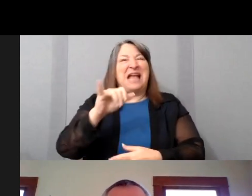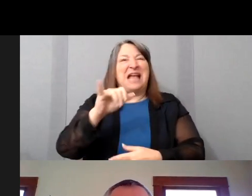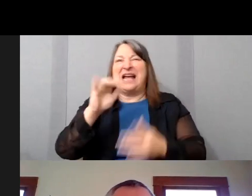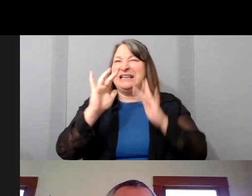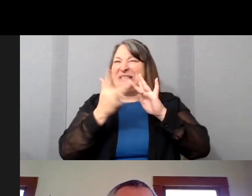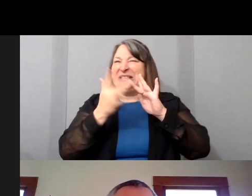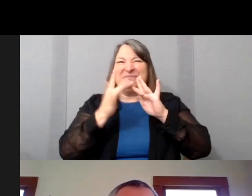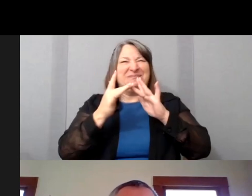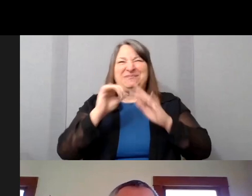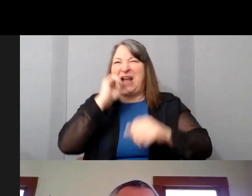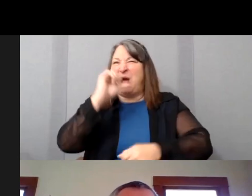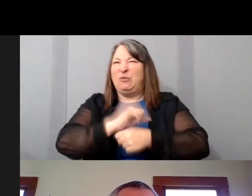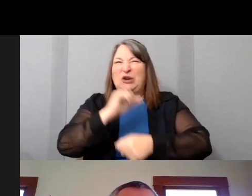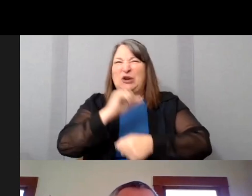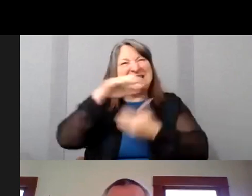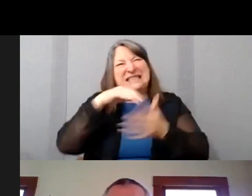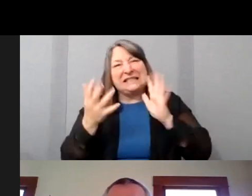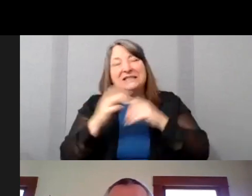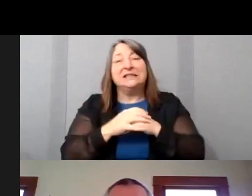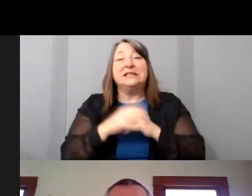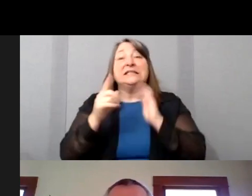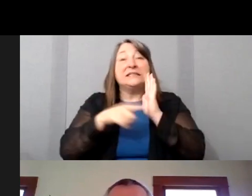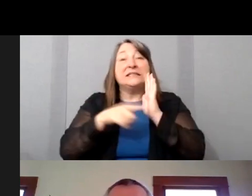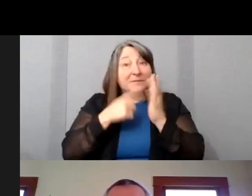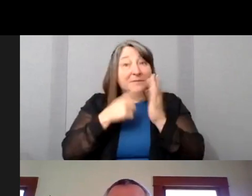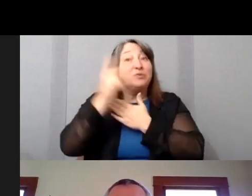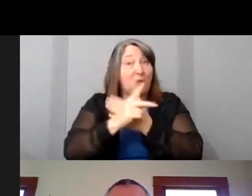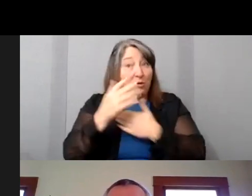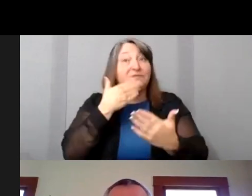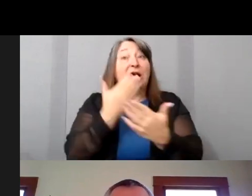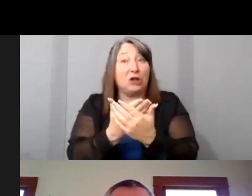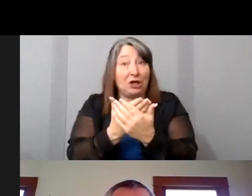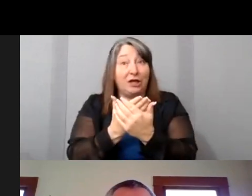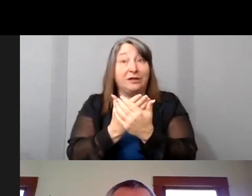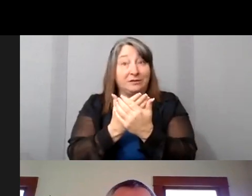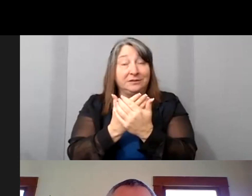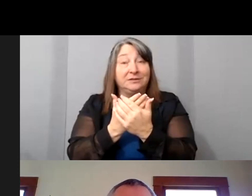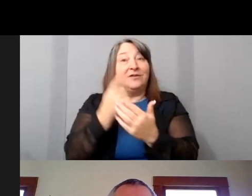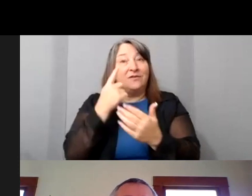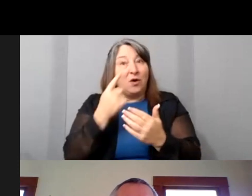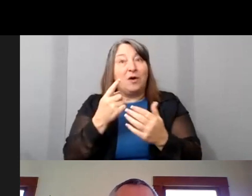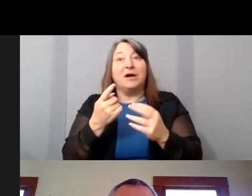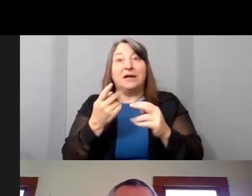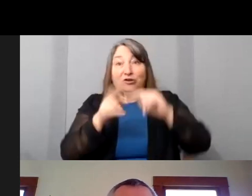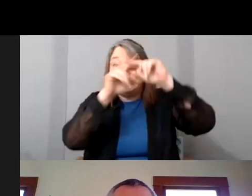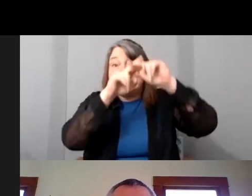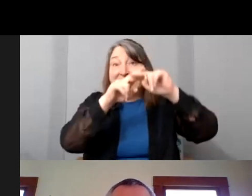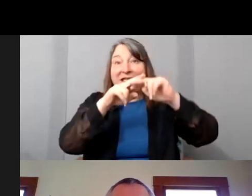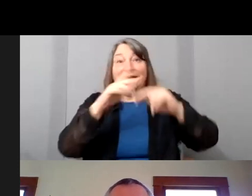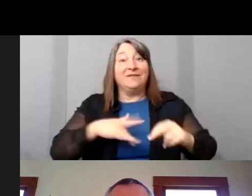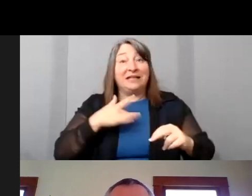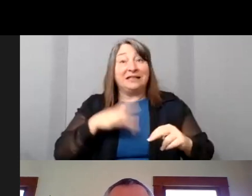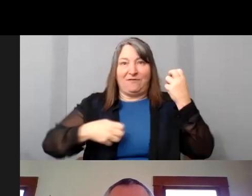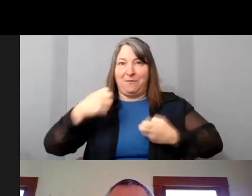right? Sometimes these programs are very good around increasing feelings of emotional support or feelings